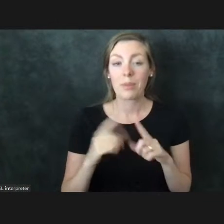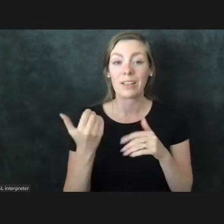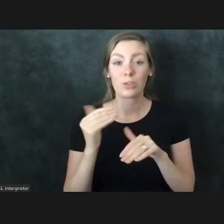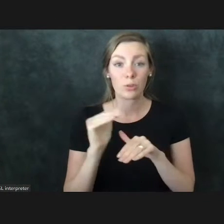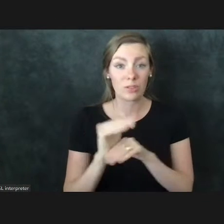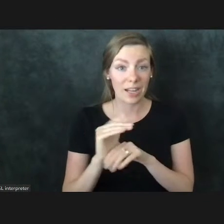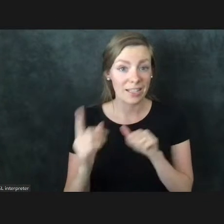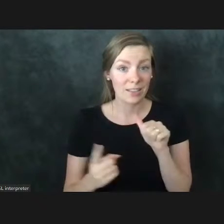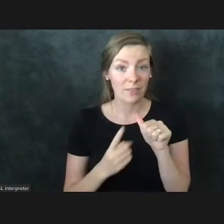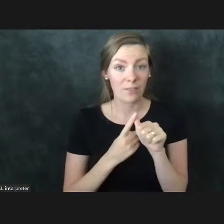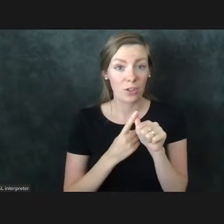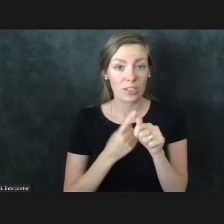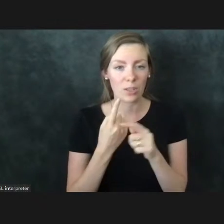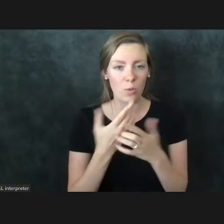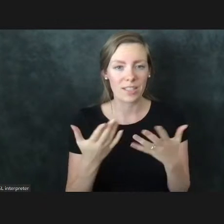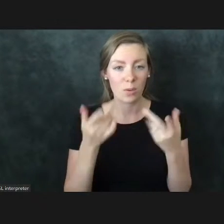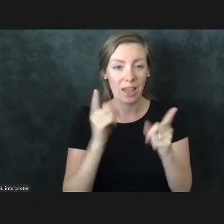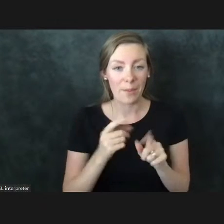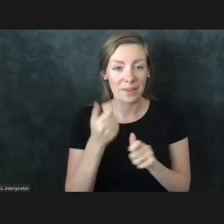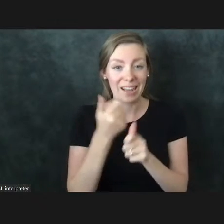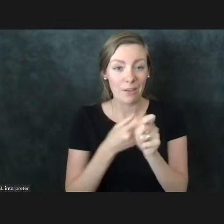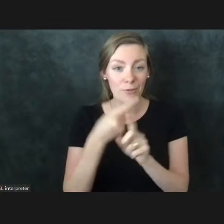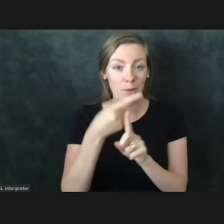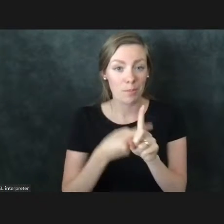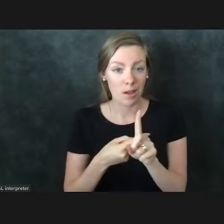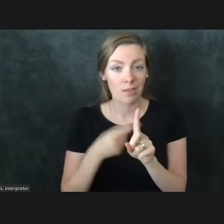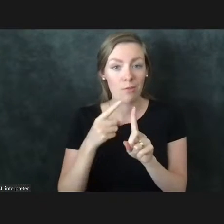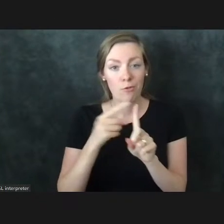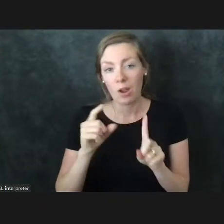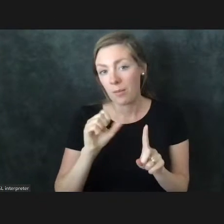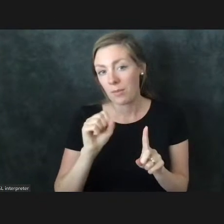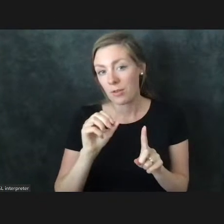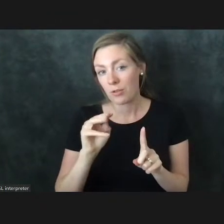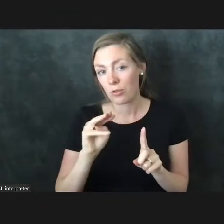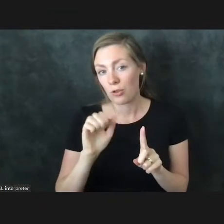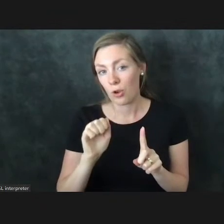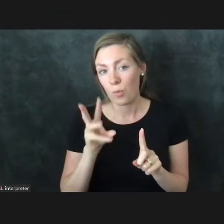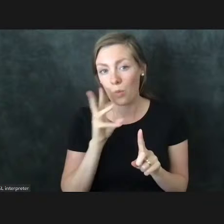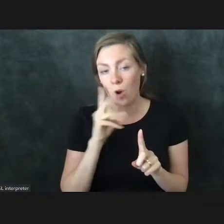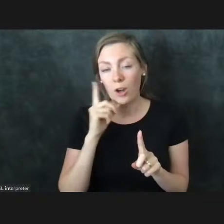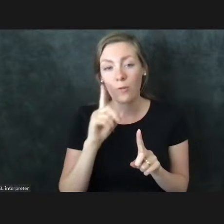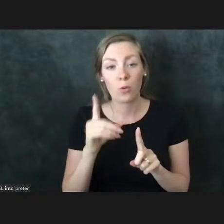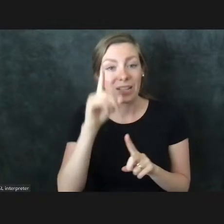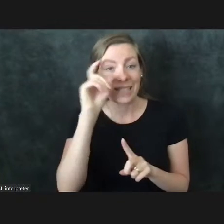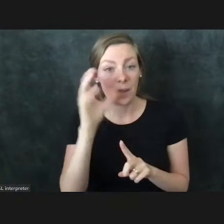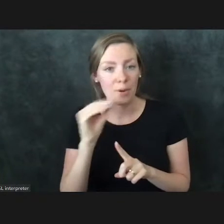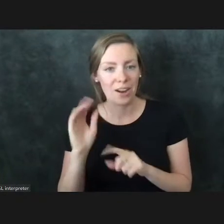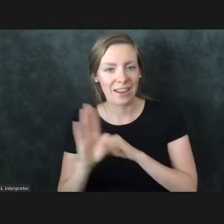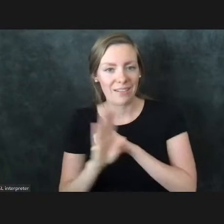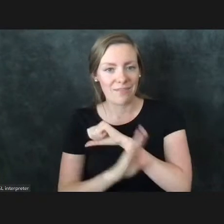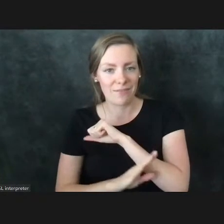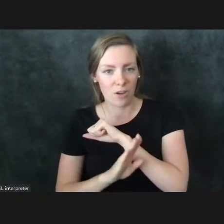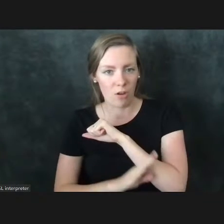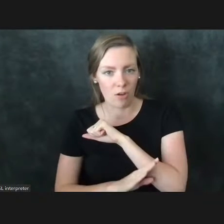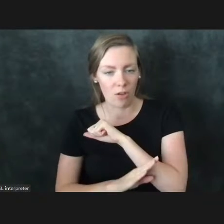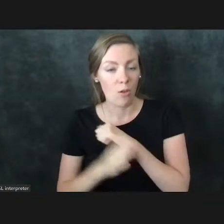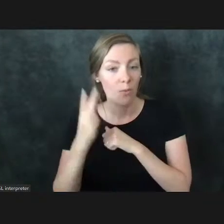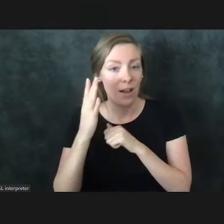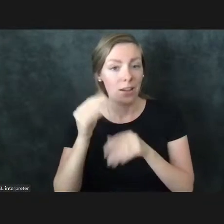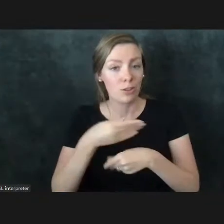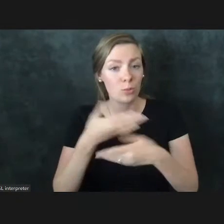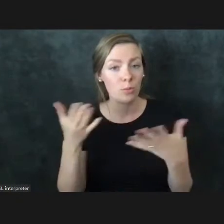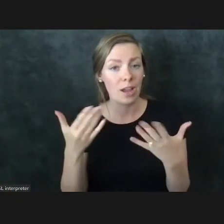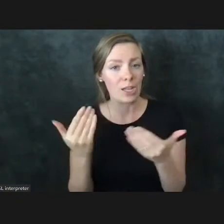of monthly town halls that Sonoma Water will be staging this summer and fall to give you the latest information on the